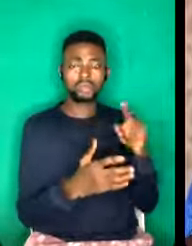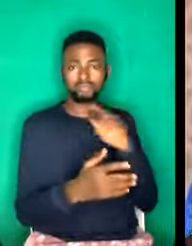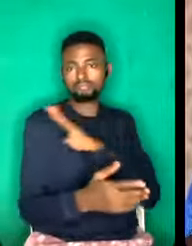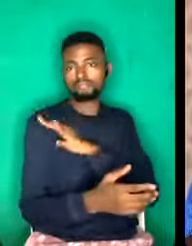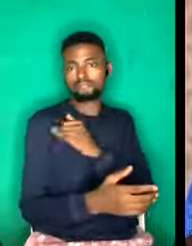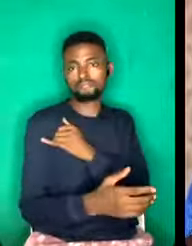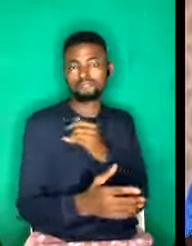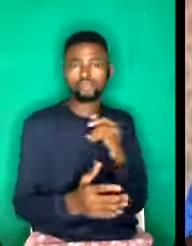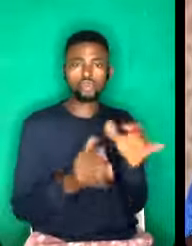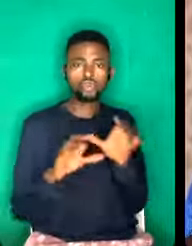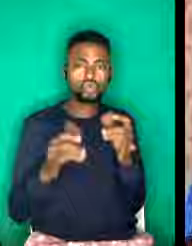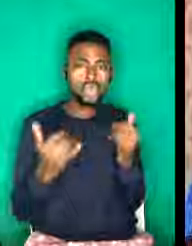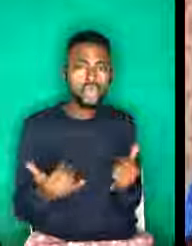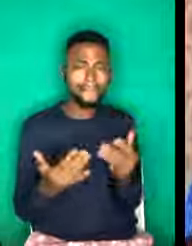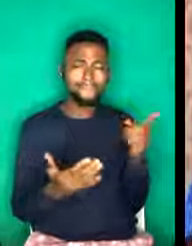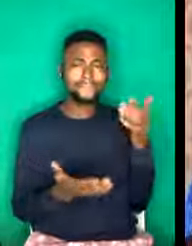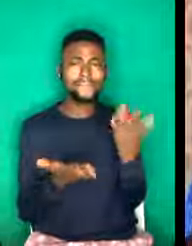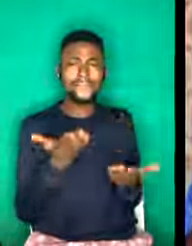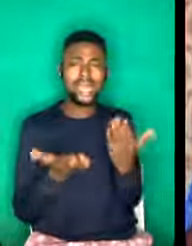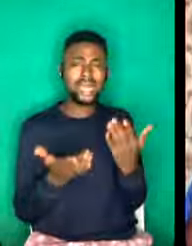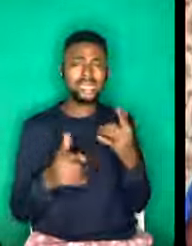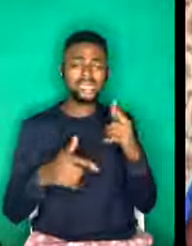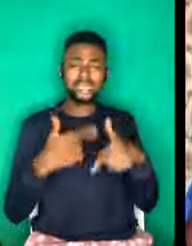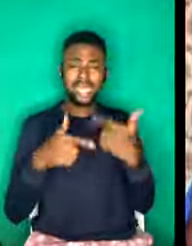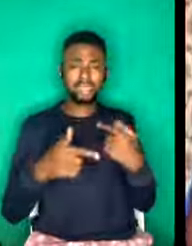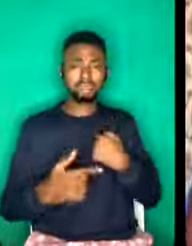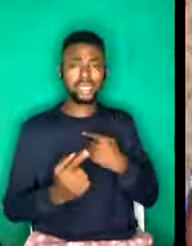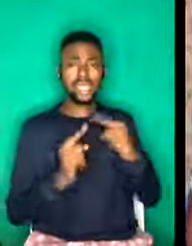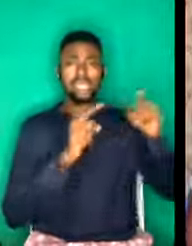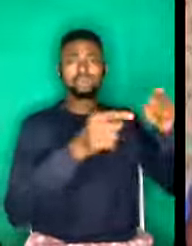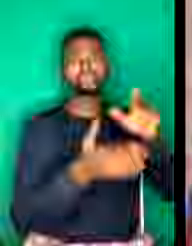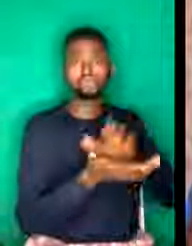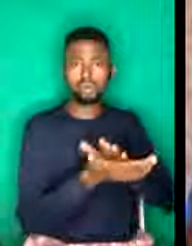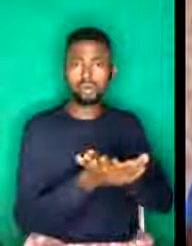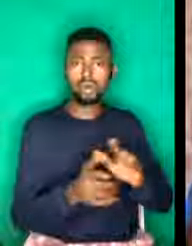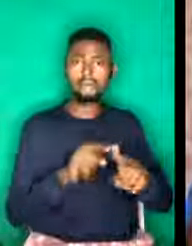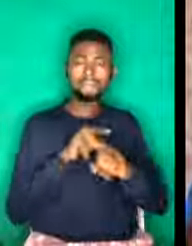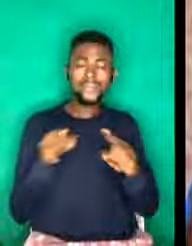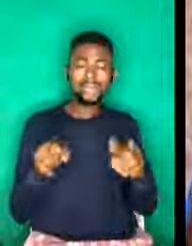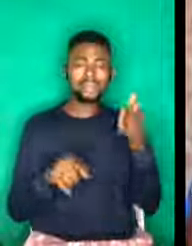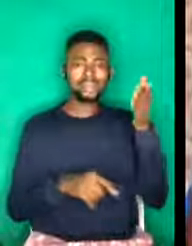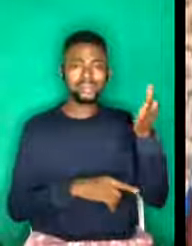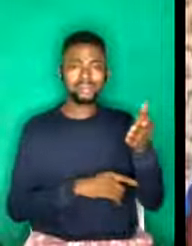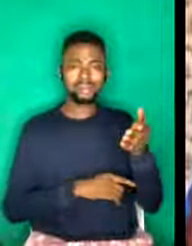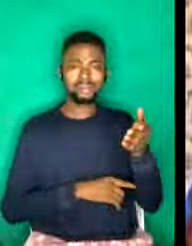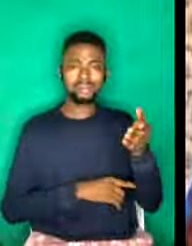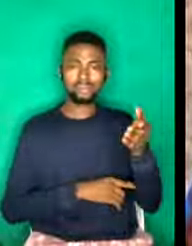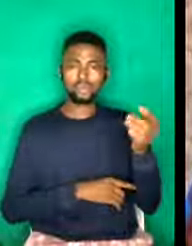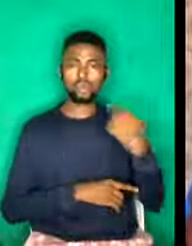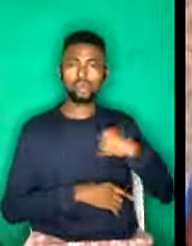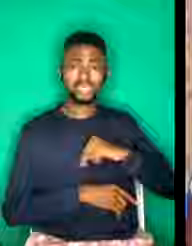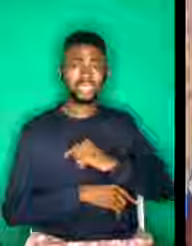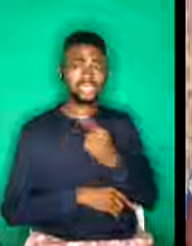he might sign me go to school, but there are movements of you said it earlier, the